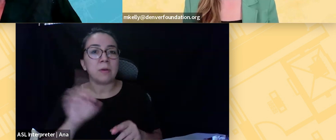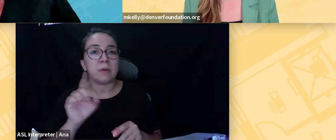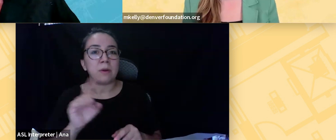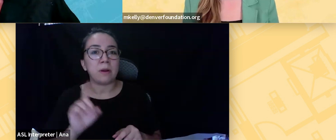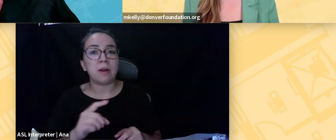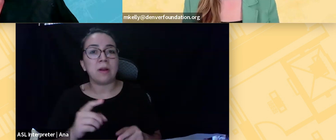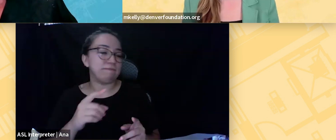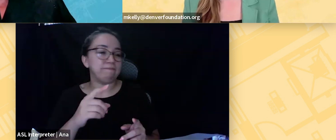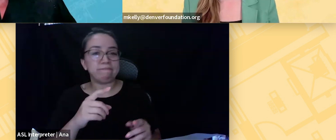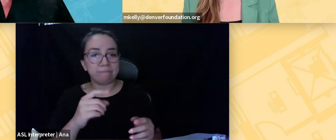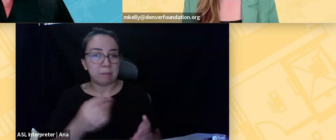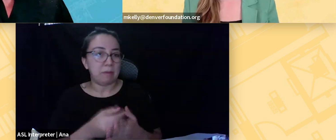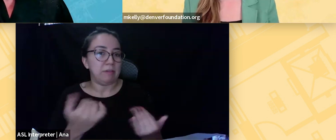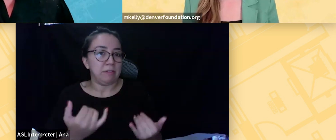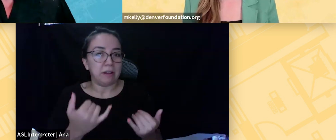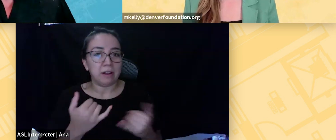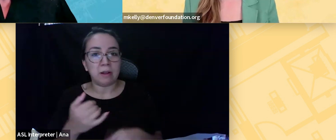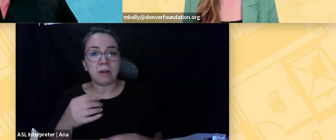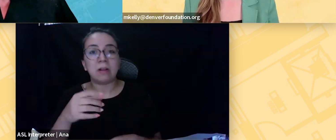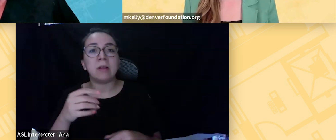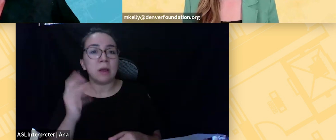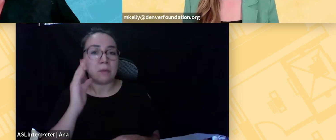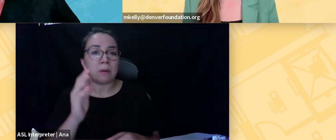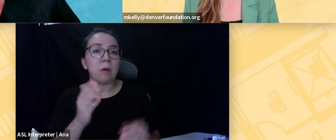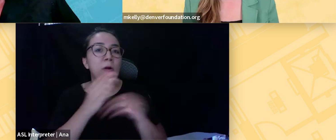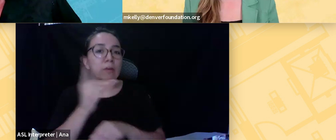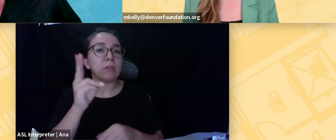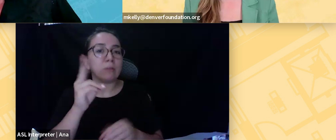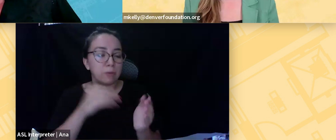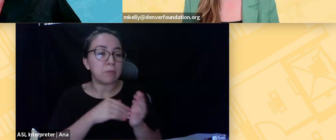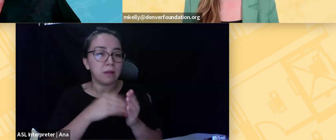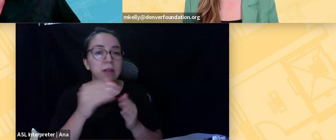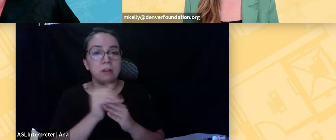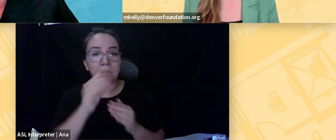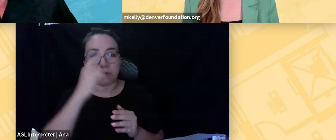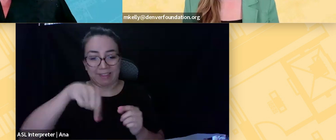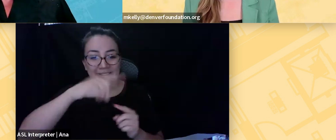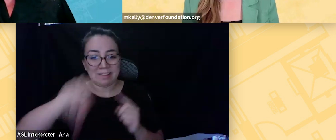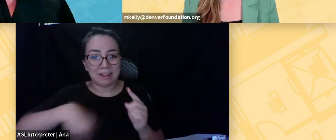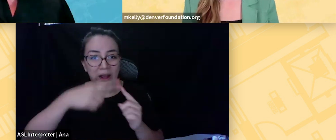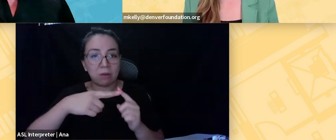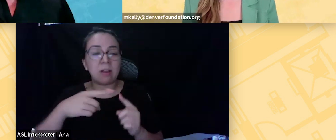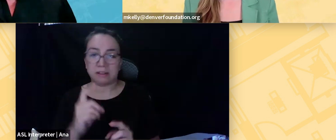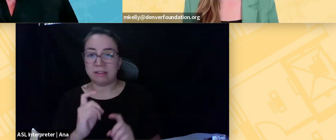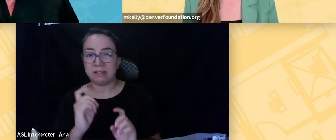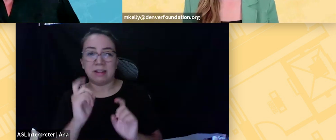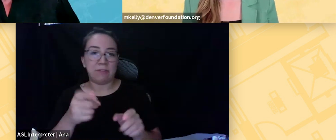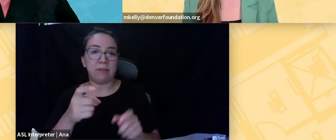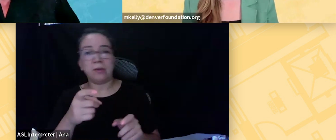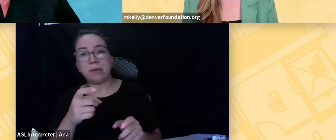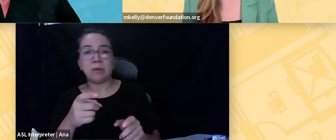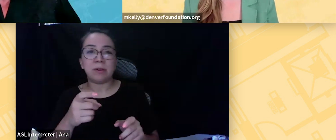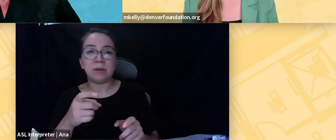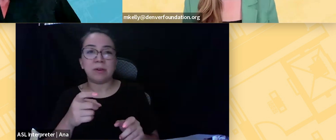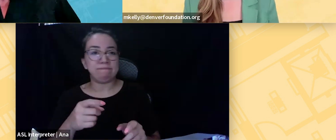particular time. So it'll be just a little over $2 million for this cycle. Just to give you a